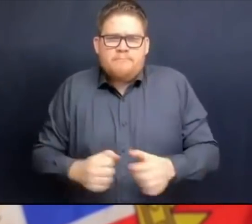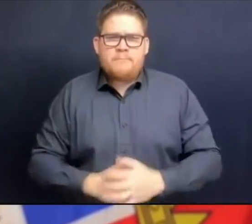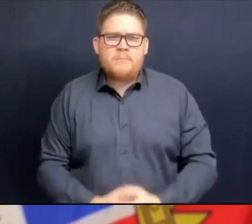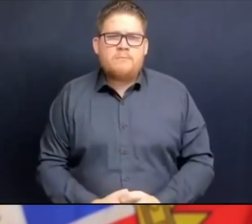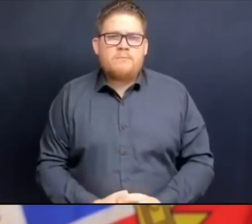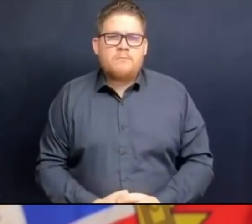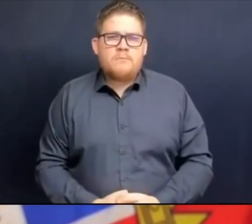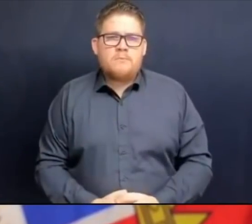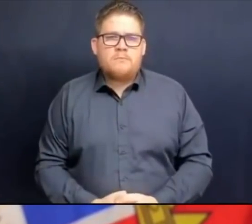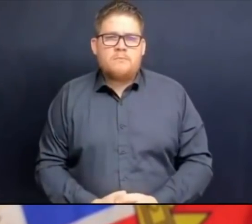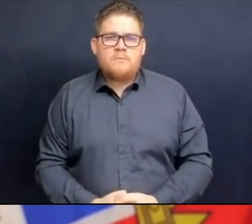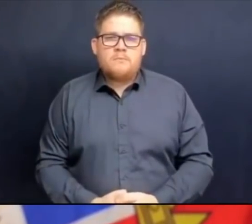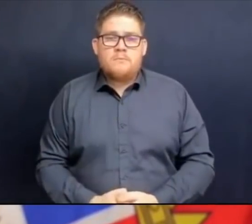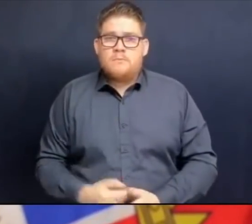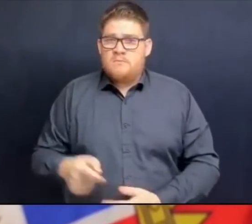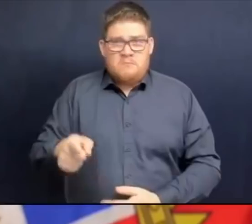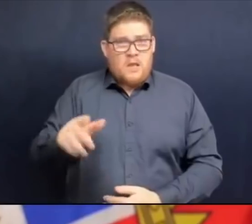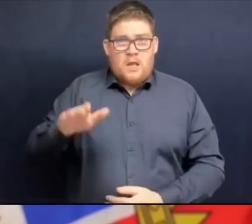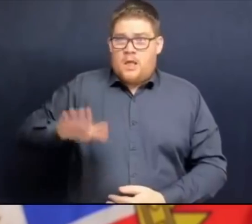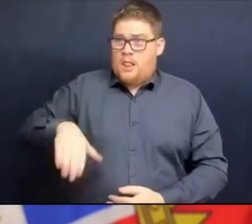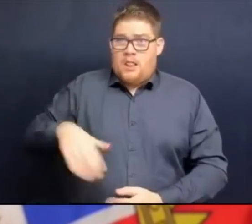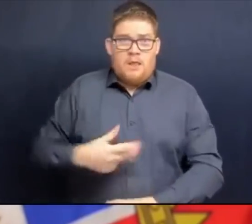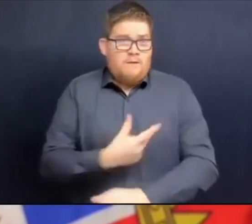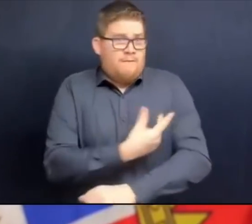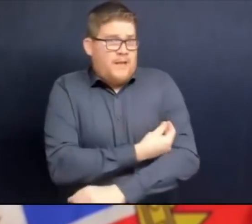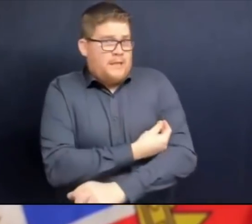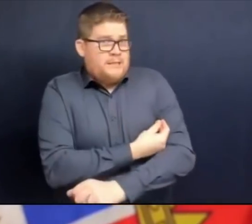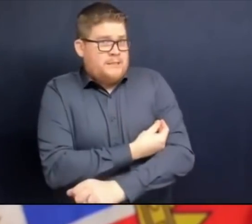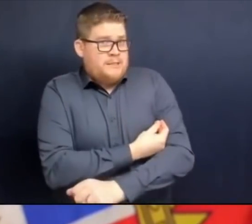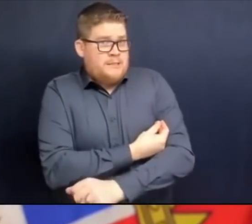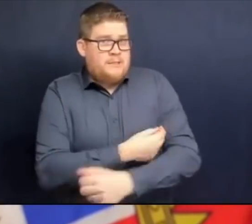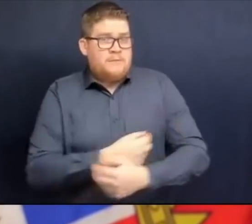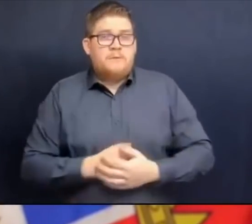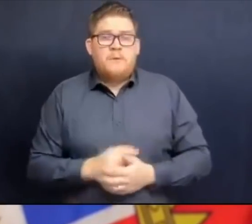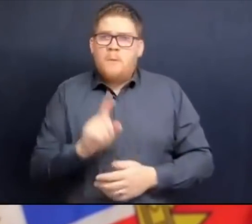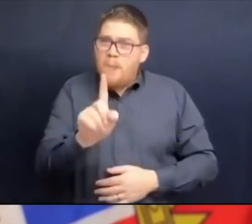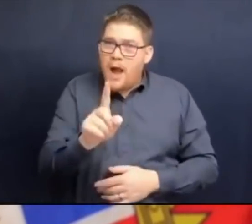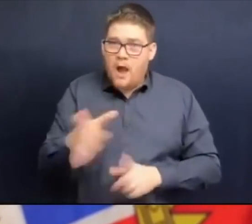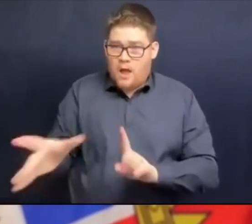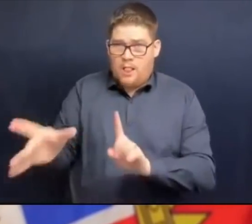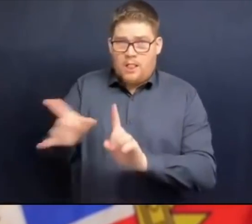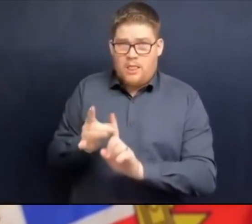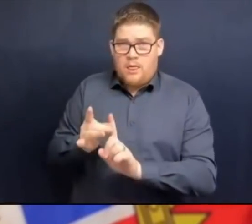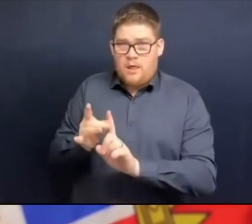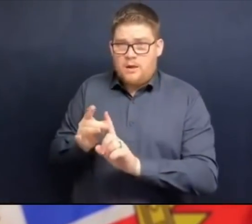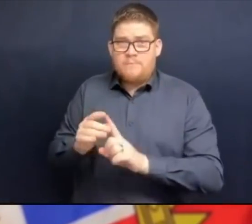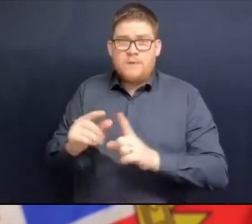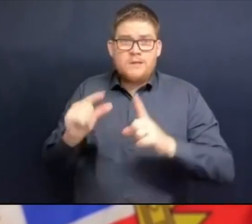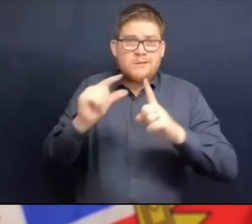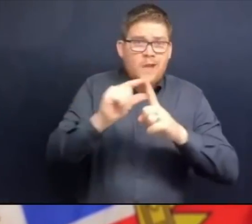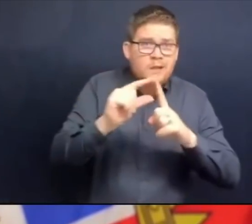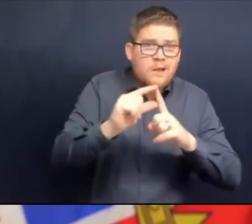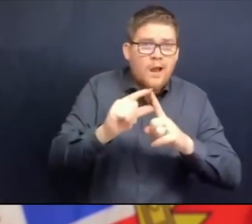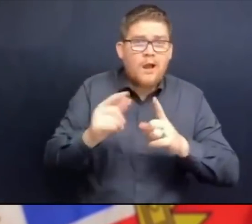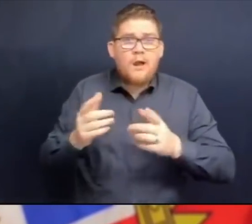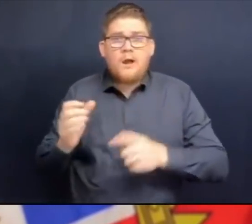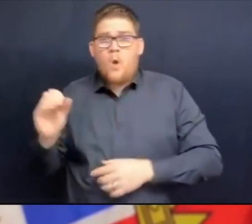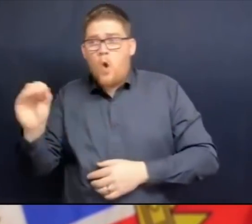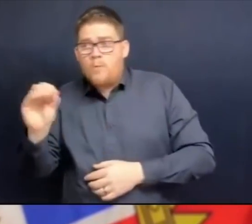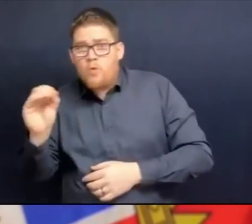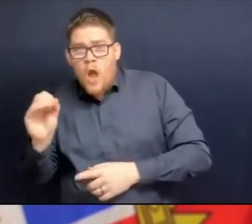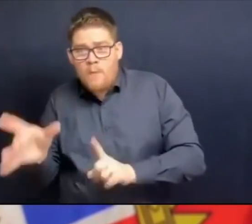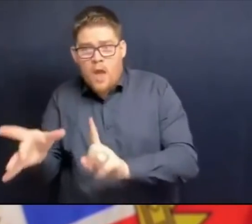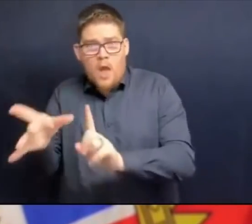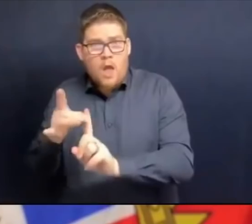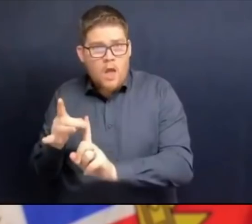been vaccinated and you have been infected recently with Omicron or with Delta in the last few months, you